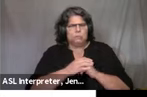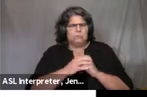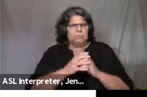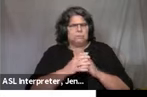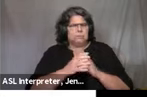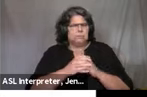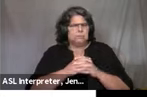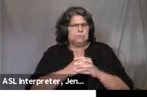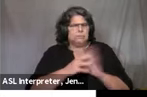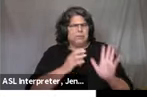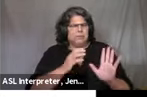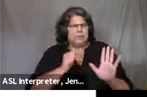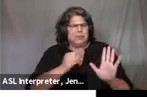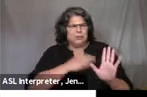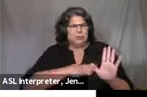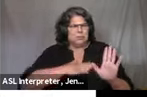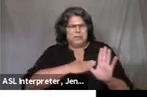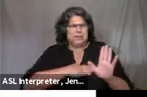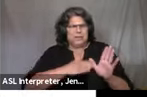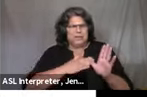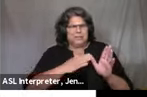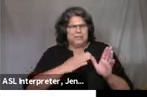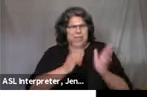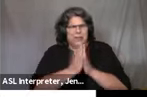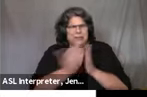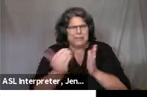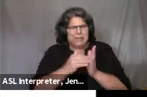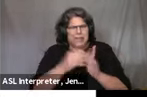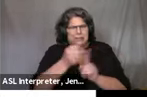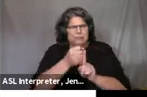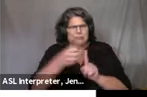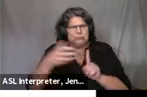Can you just repeat it and maybe elaborate on it a little bit?